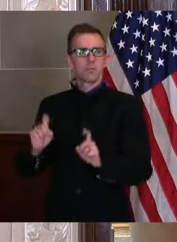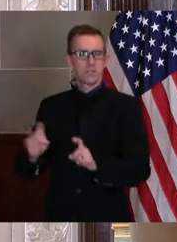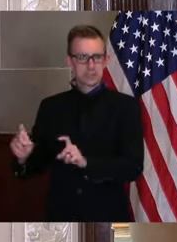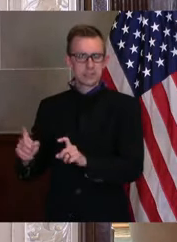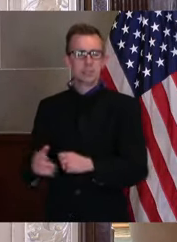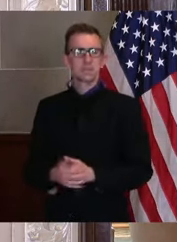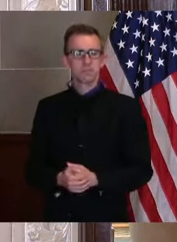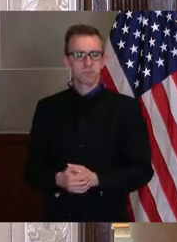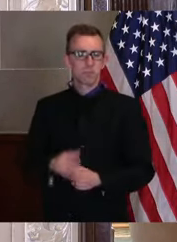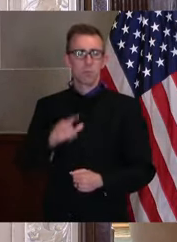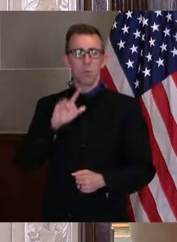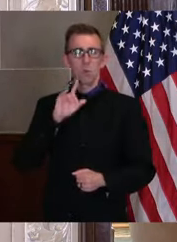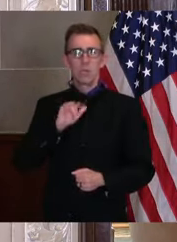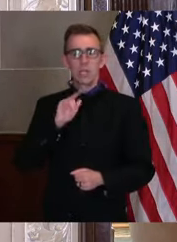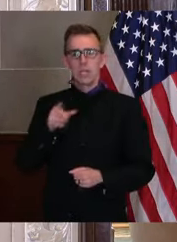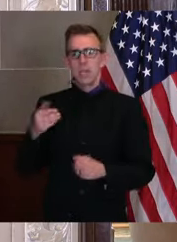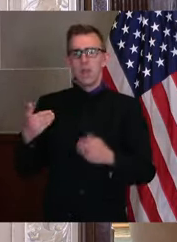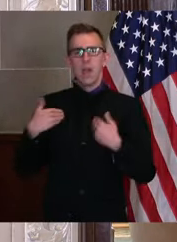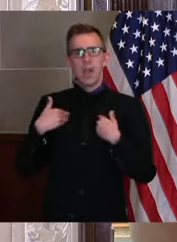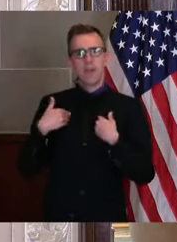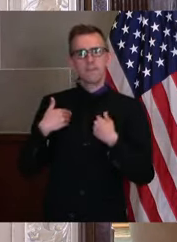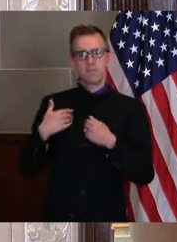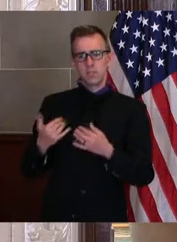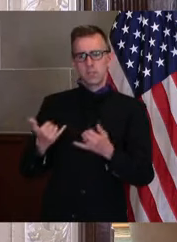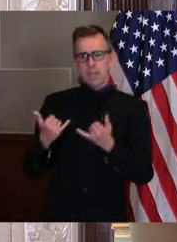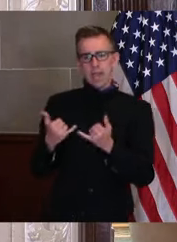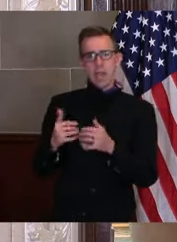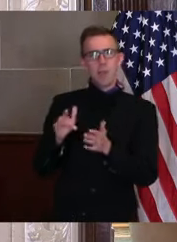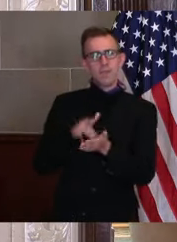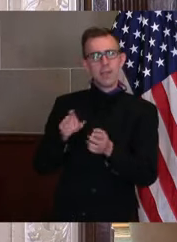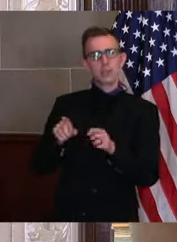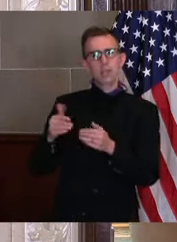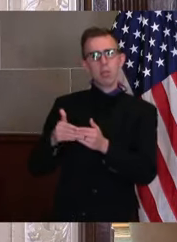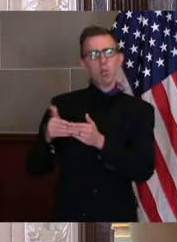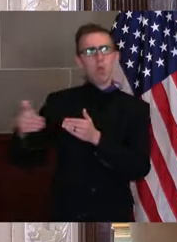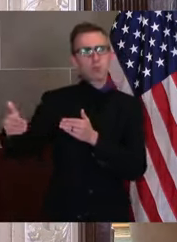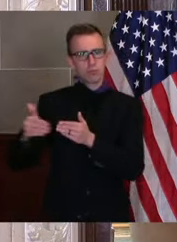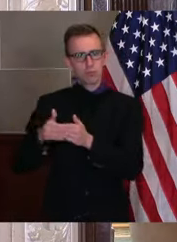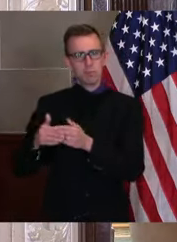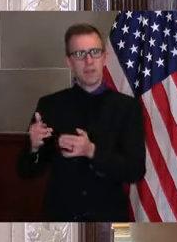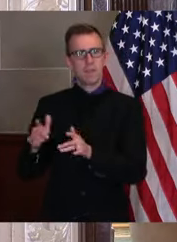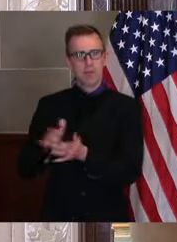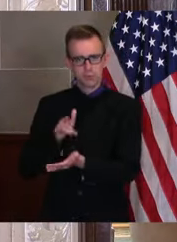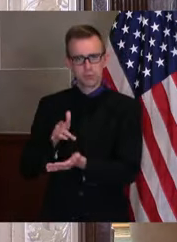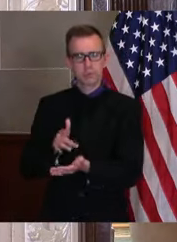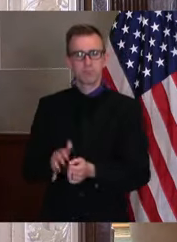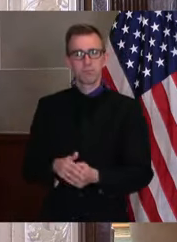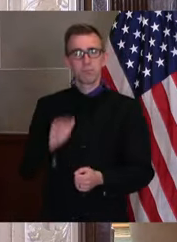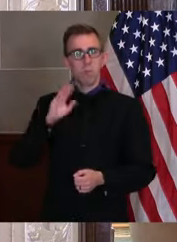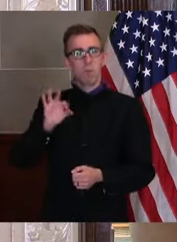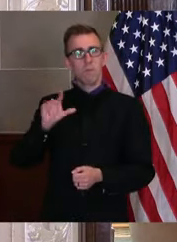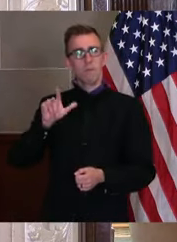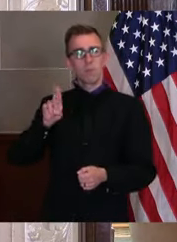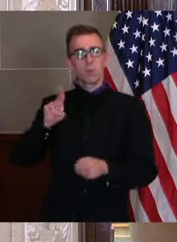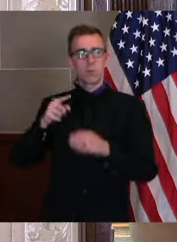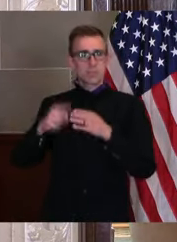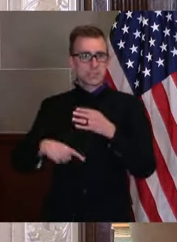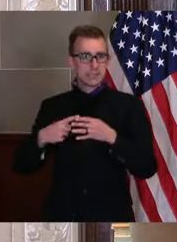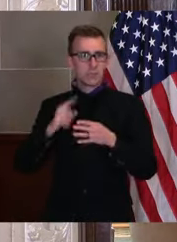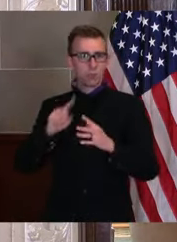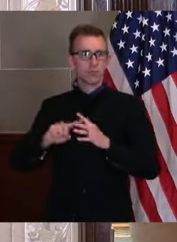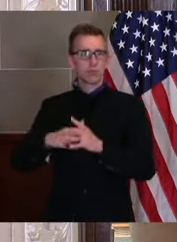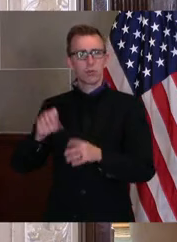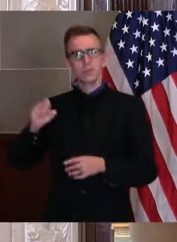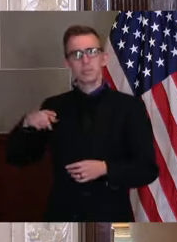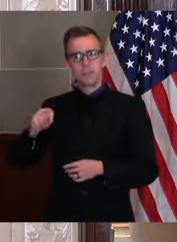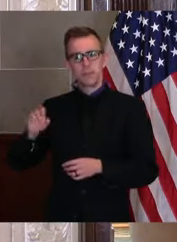that. And really, there's a short-term advantage to that and then a long-term, because we know flu season is going to be starting up here in September,